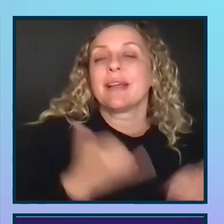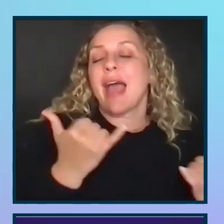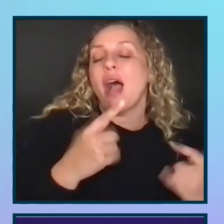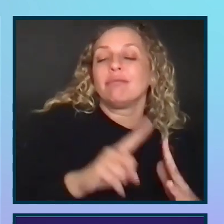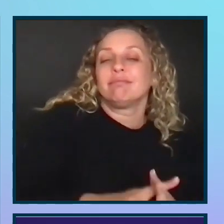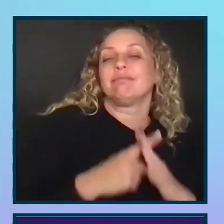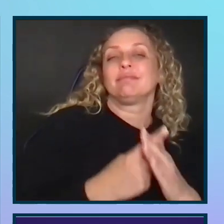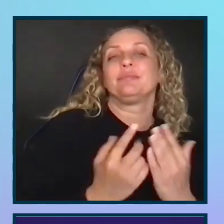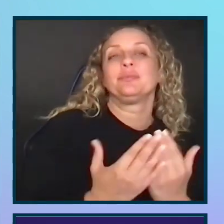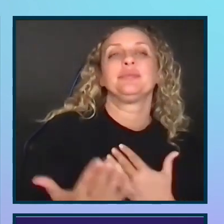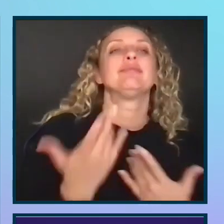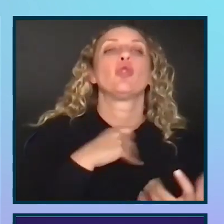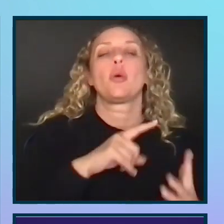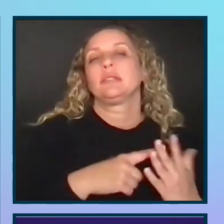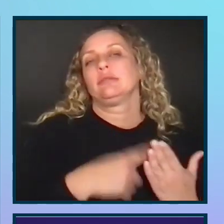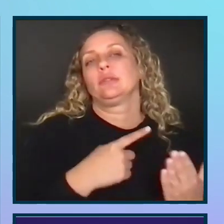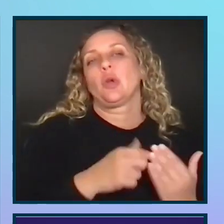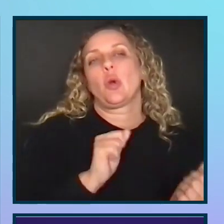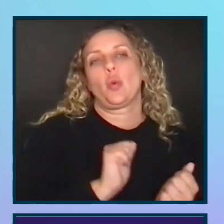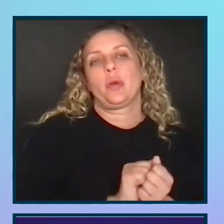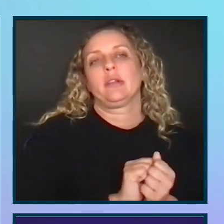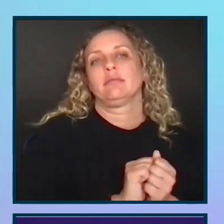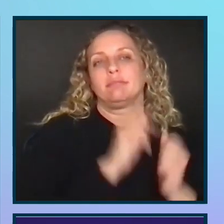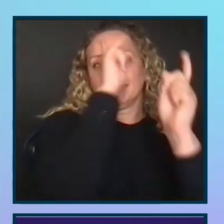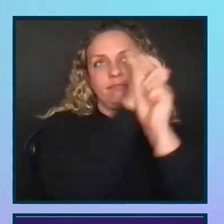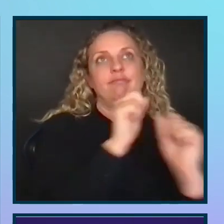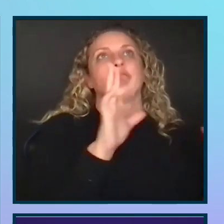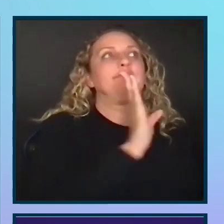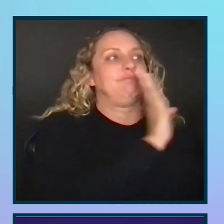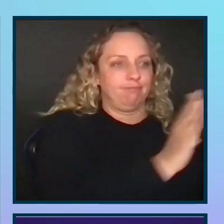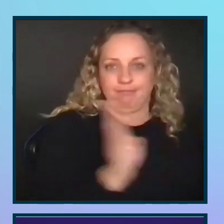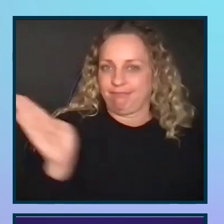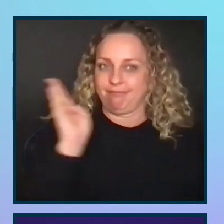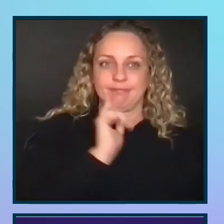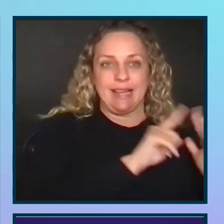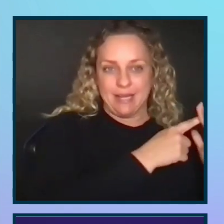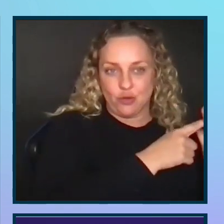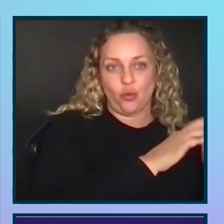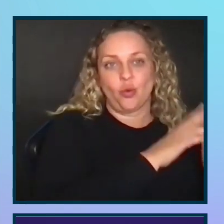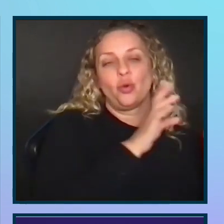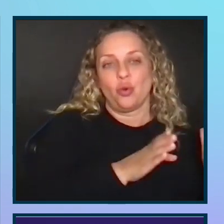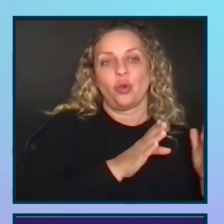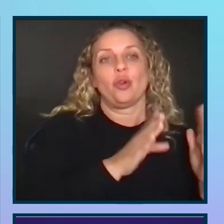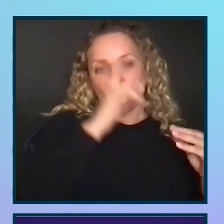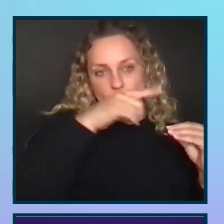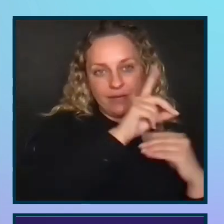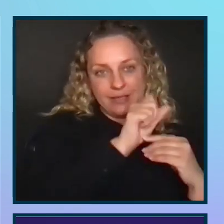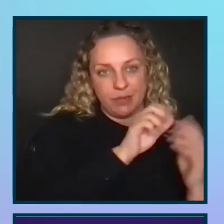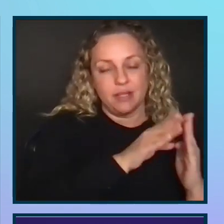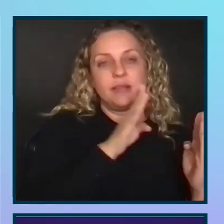All right. So I like to start my talks off with a roadmap. So today's roadmap, we're going to start off with intro, moving into cognitive